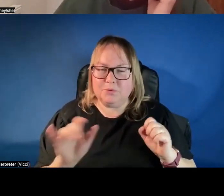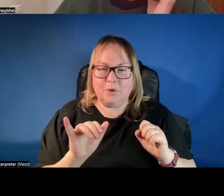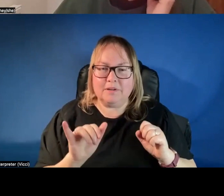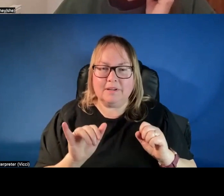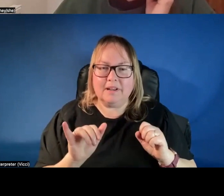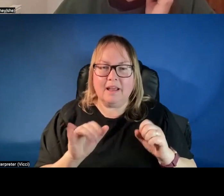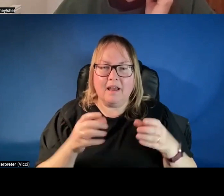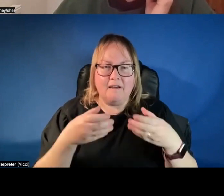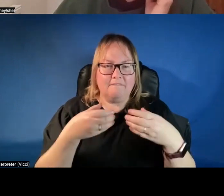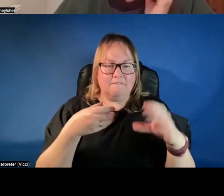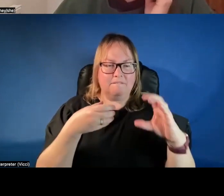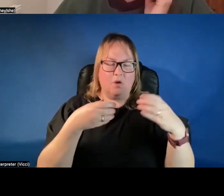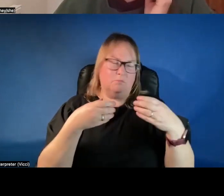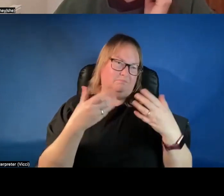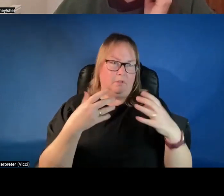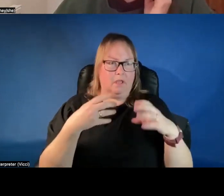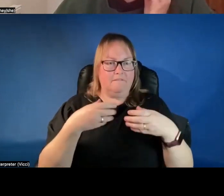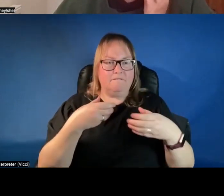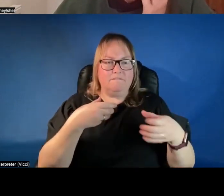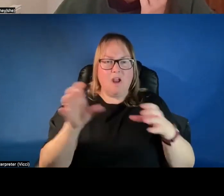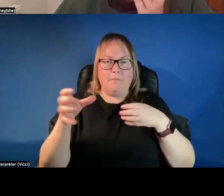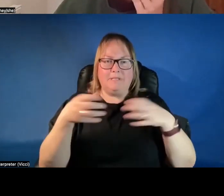For fragmentation, you had